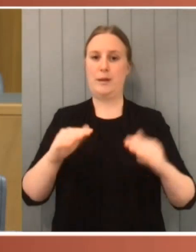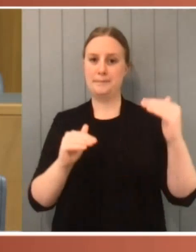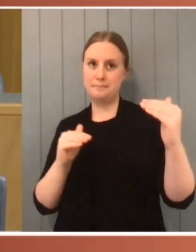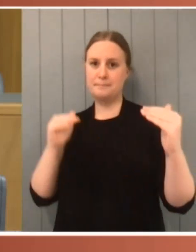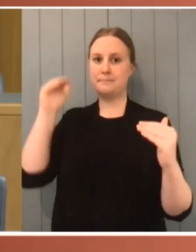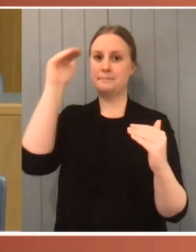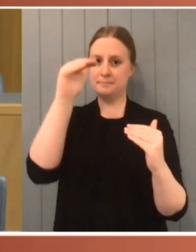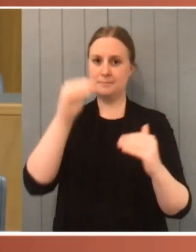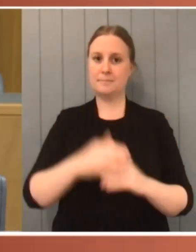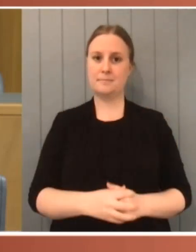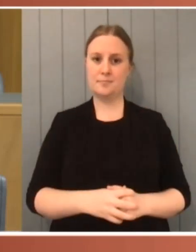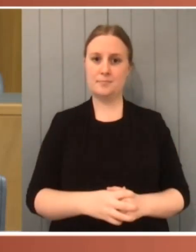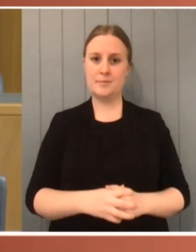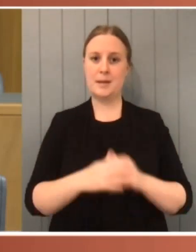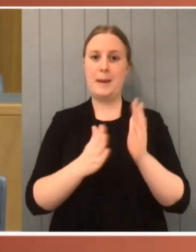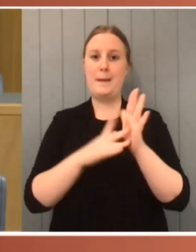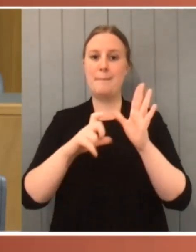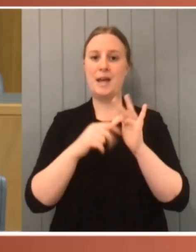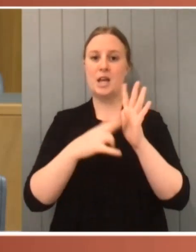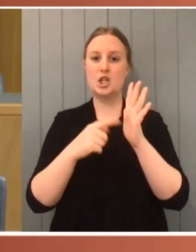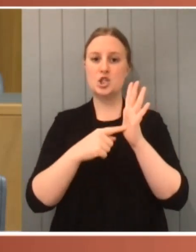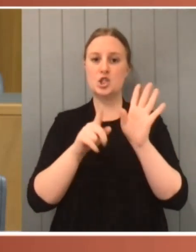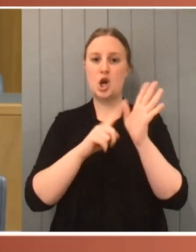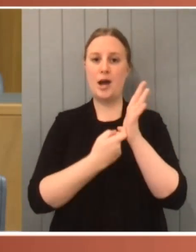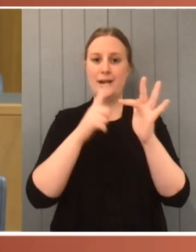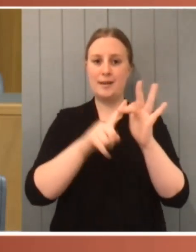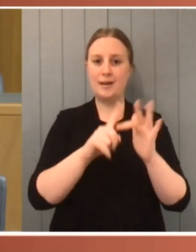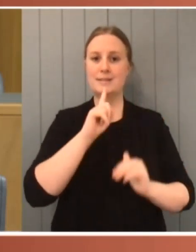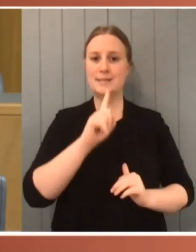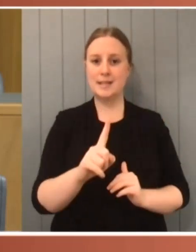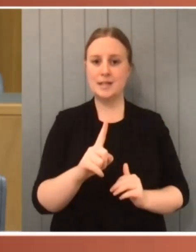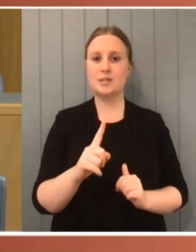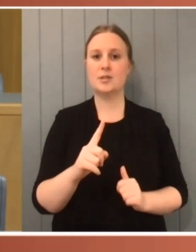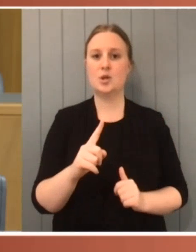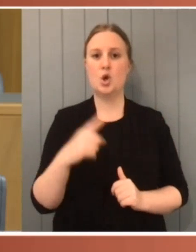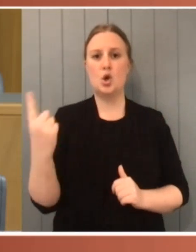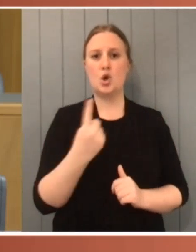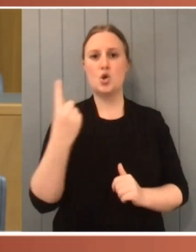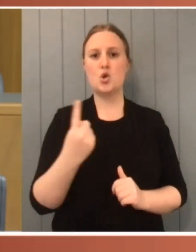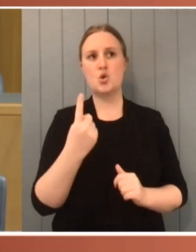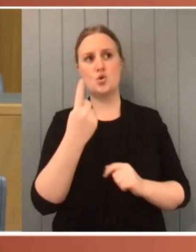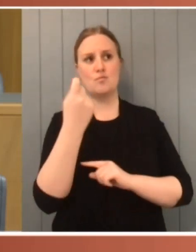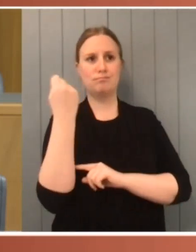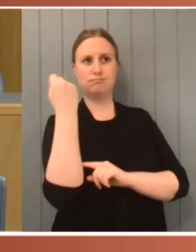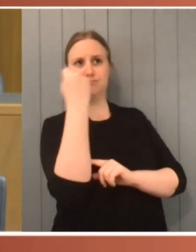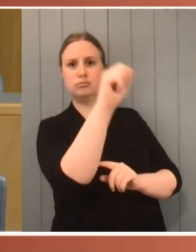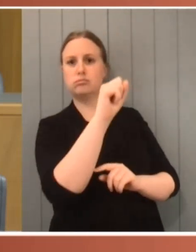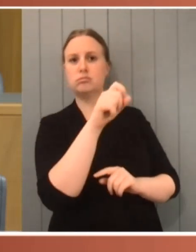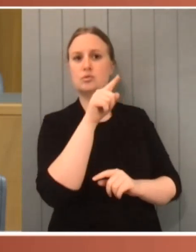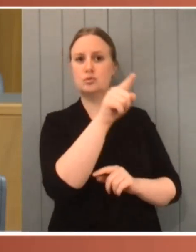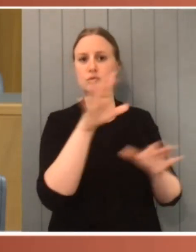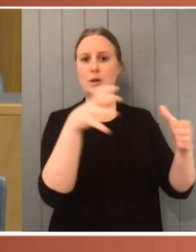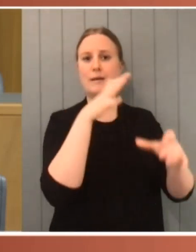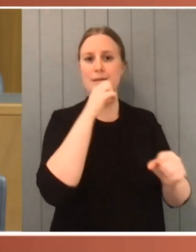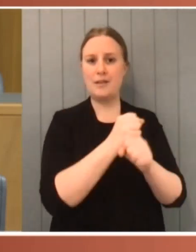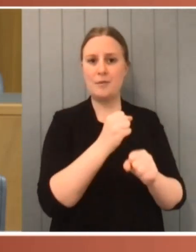case that, as McIntyre asserted, insurgencies such as Pauline Hanson's One Nation Party have been